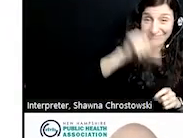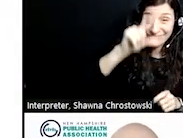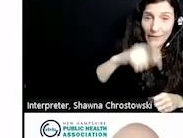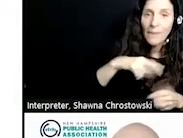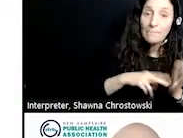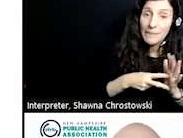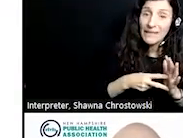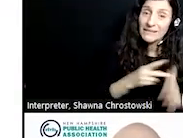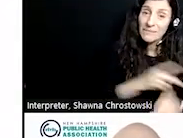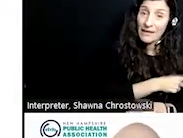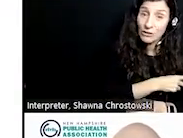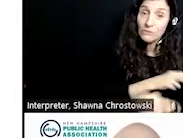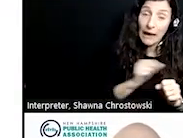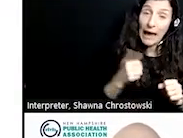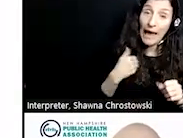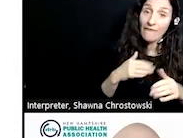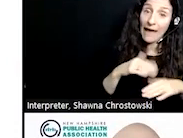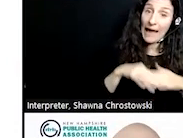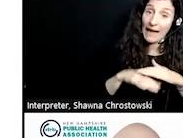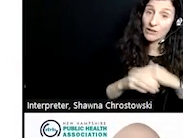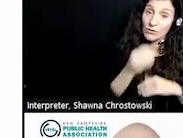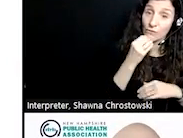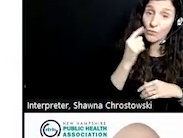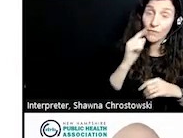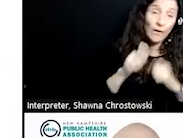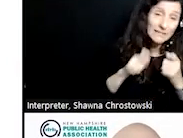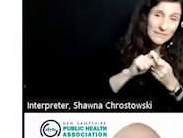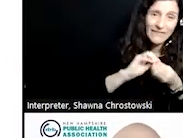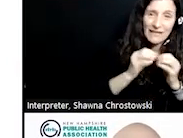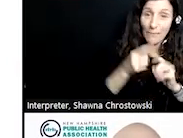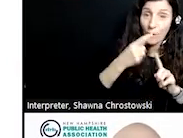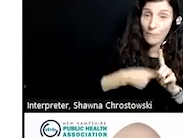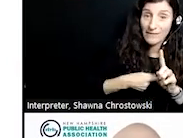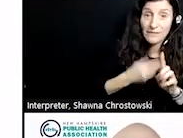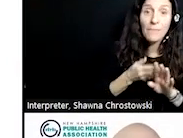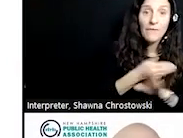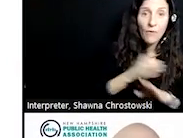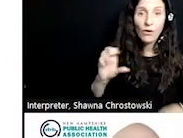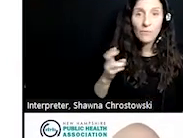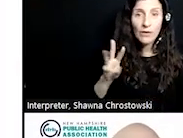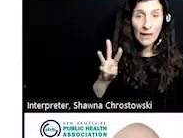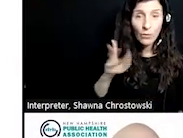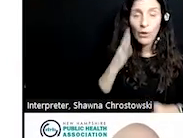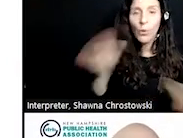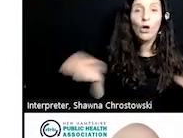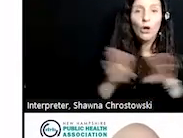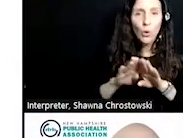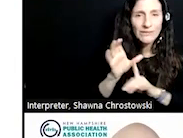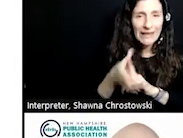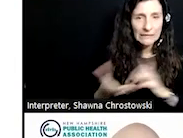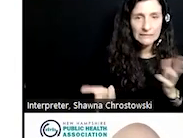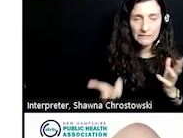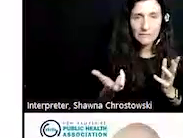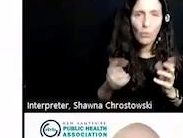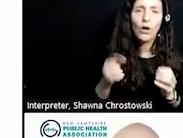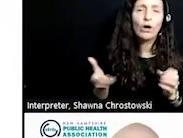secure access to food for X number of months before the community health worker closes that food need. And that